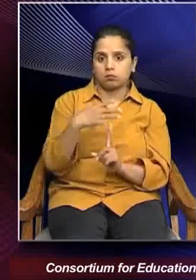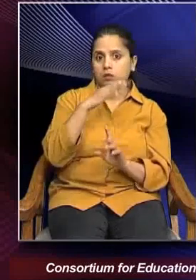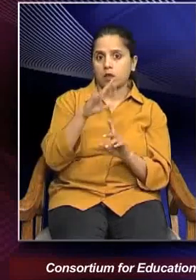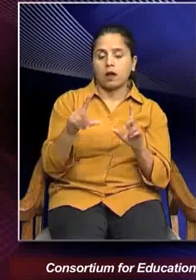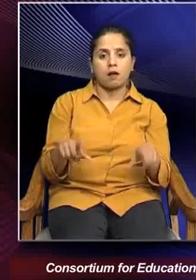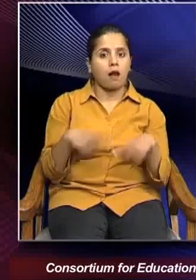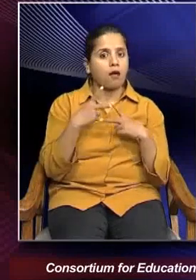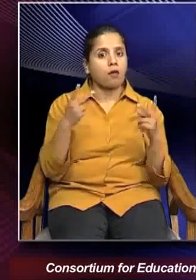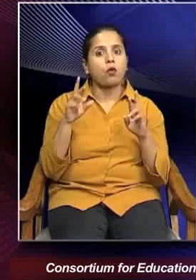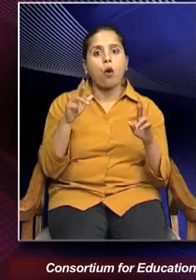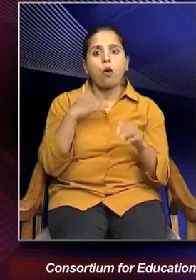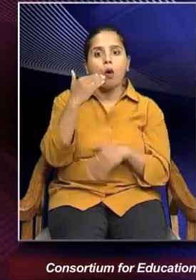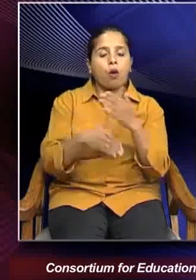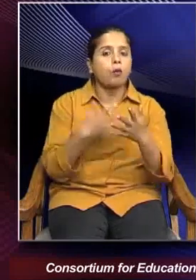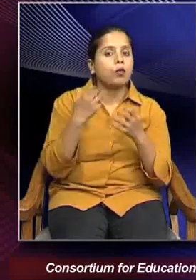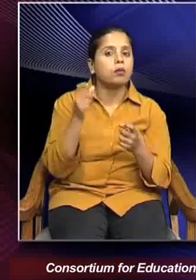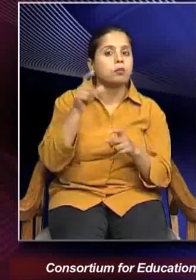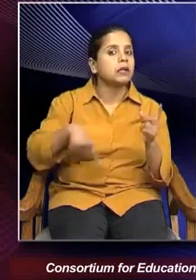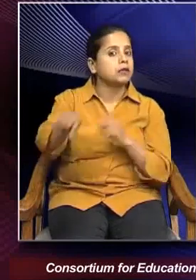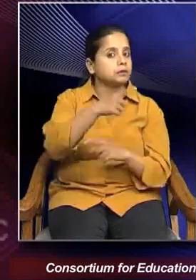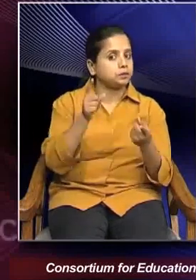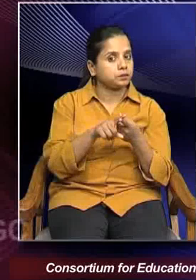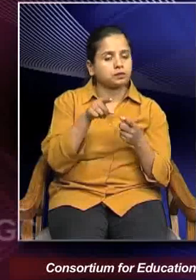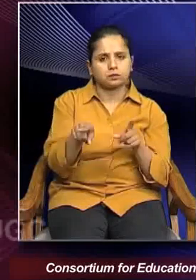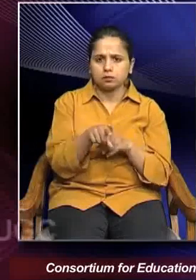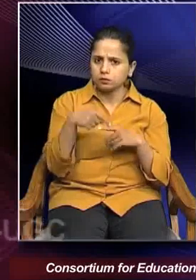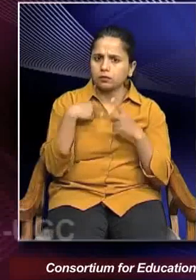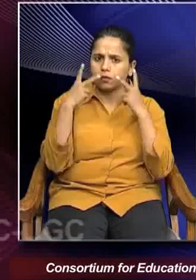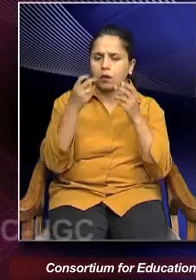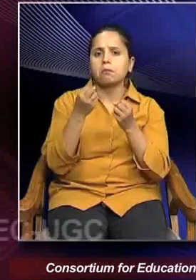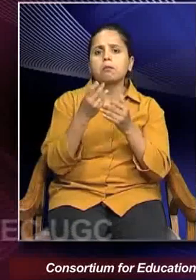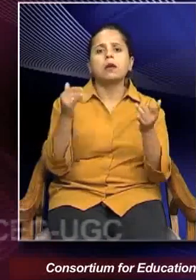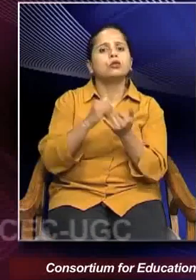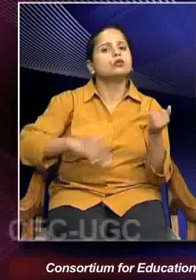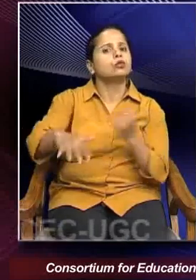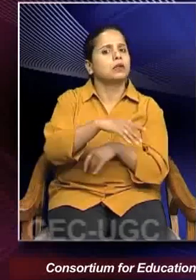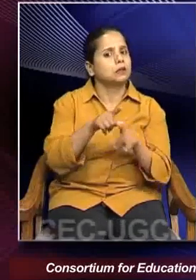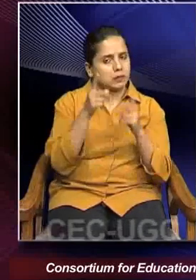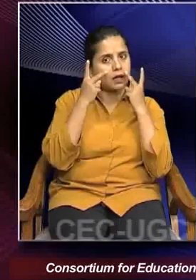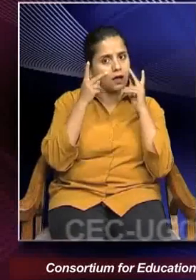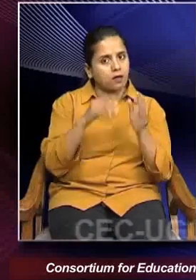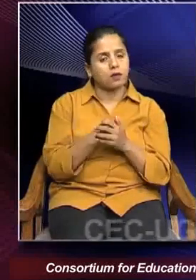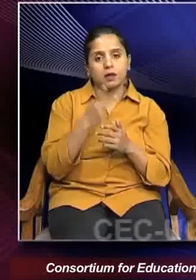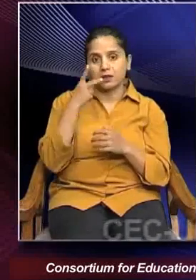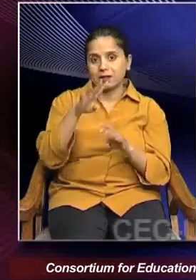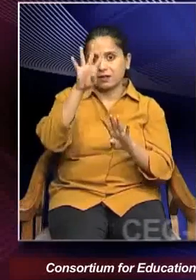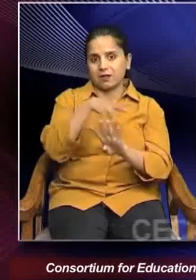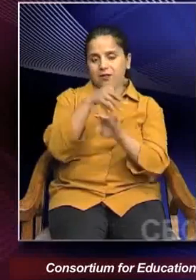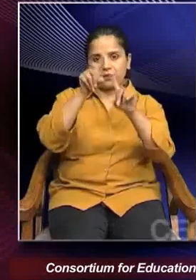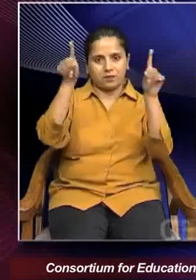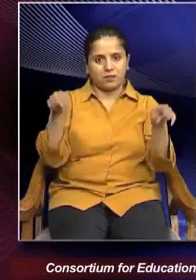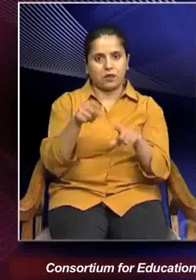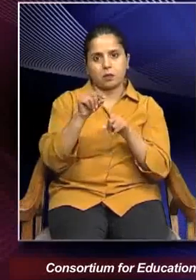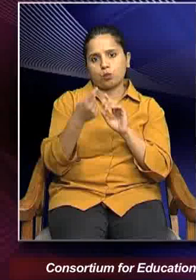life expectancy of people, right? So that is what we observe in many of the societies even today. So this graph was given by Preston